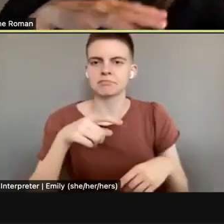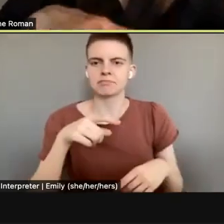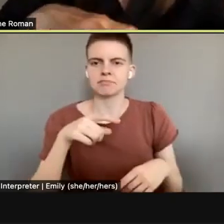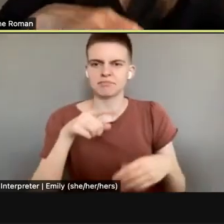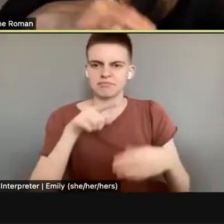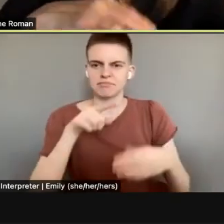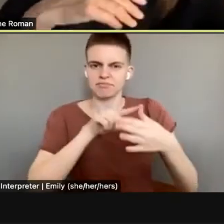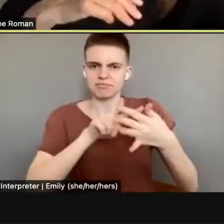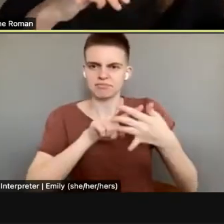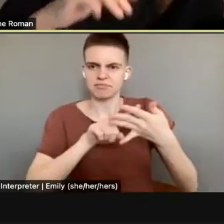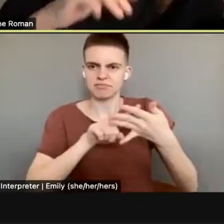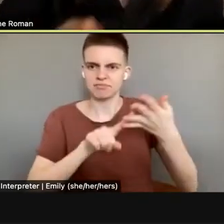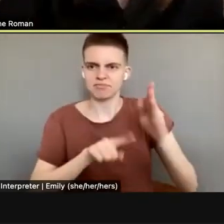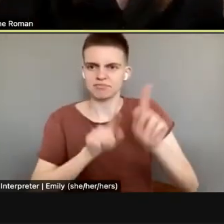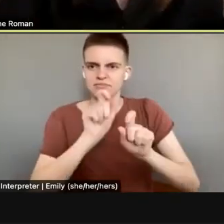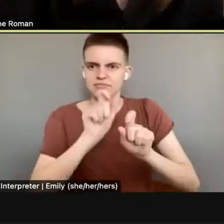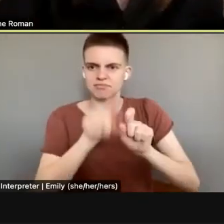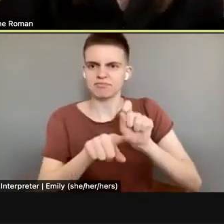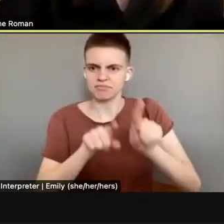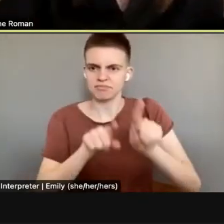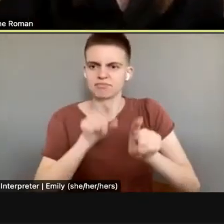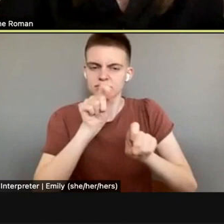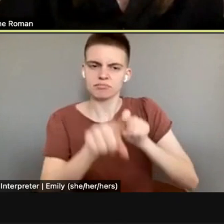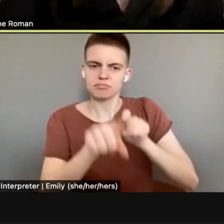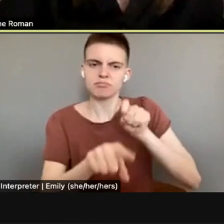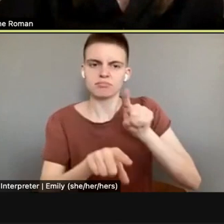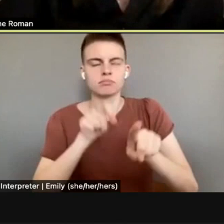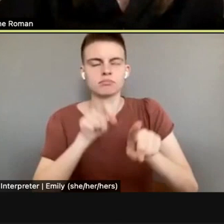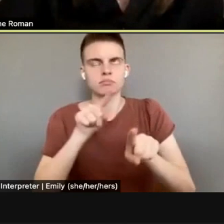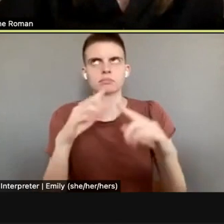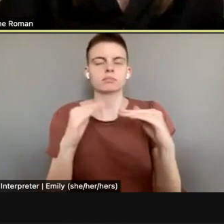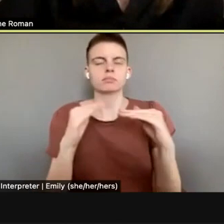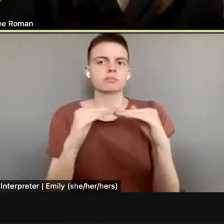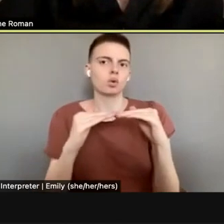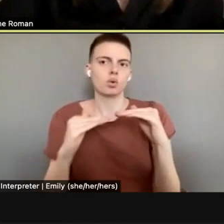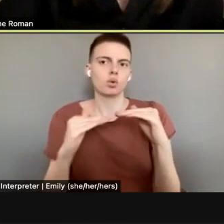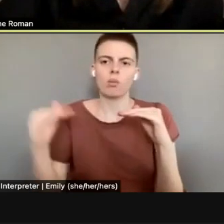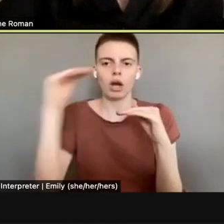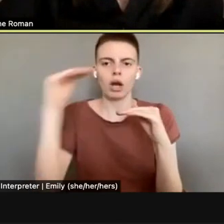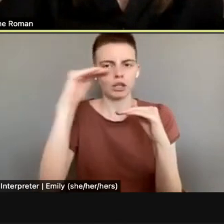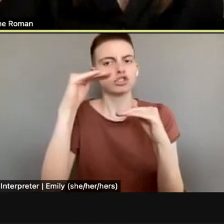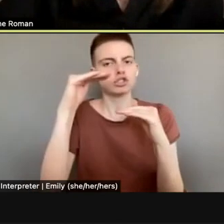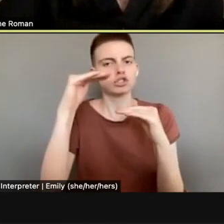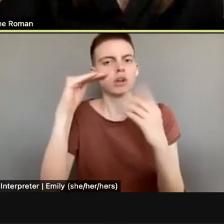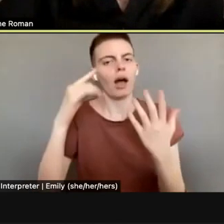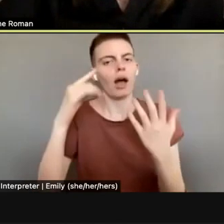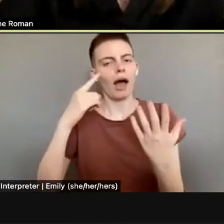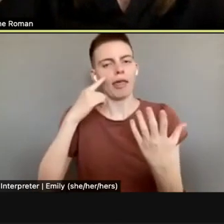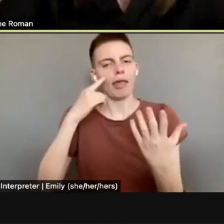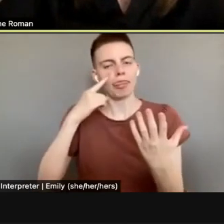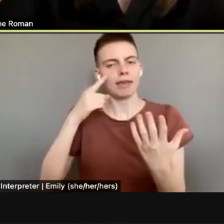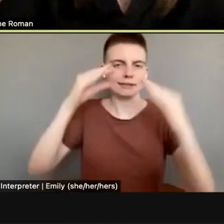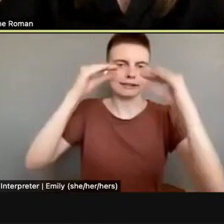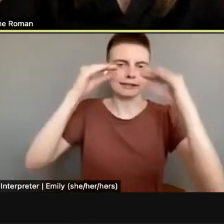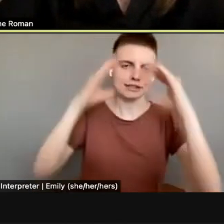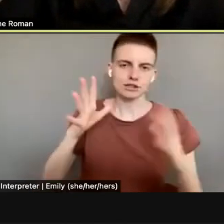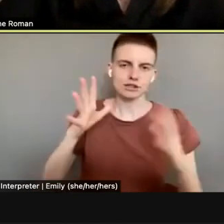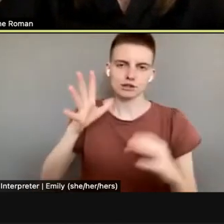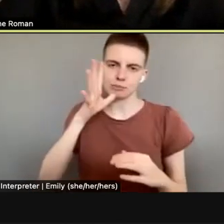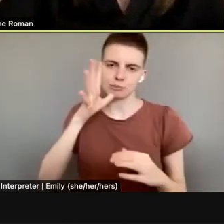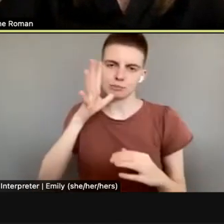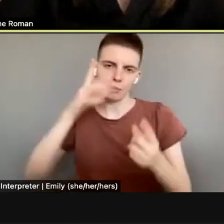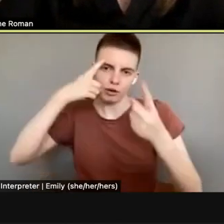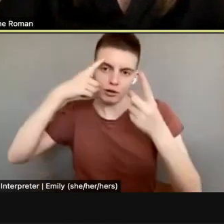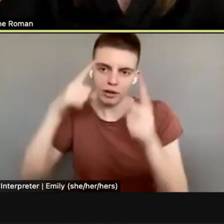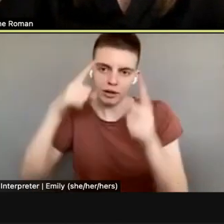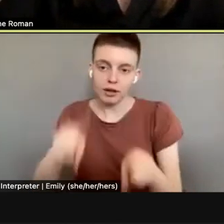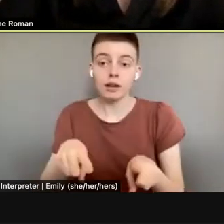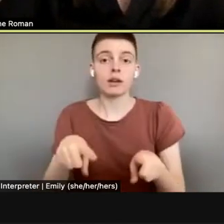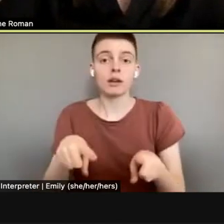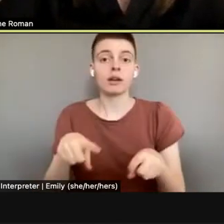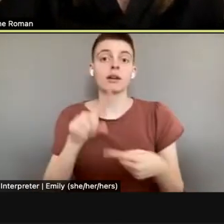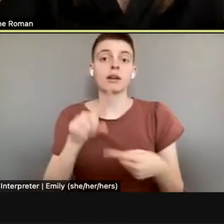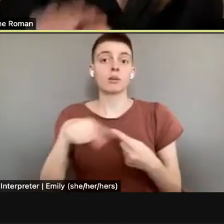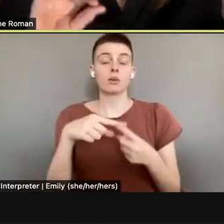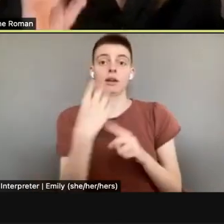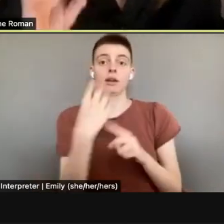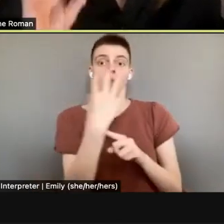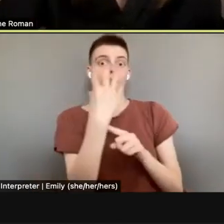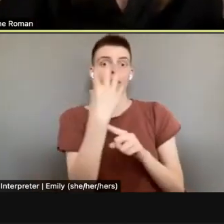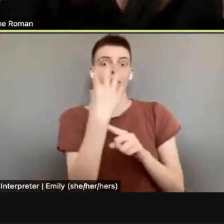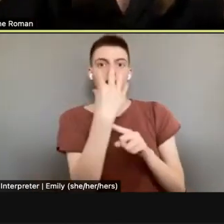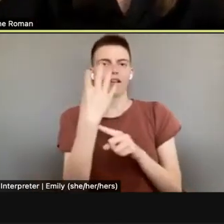these questions are a bit excessive, and I think they would admit they are as well. But, when you video yourself, it's not